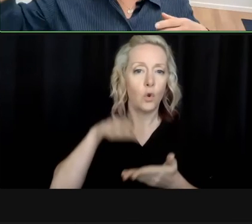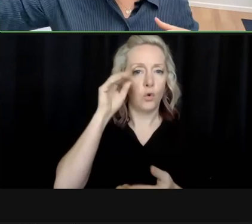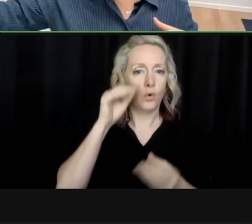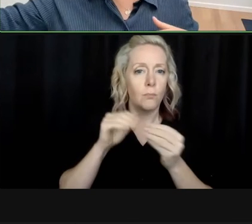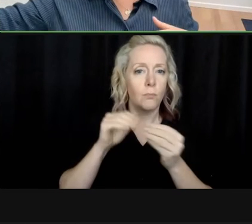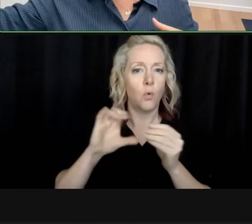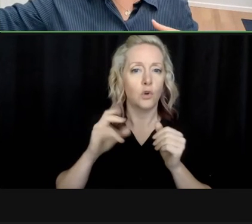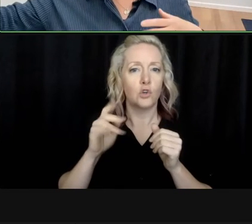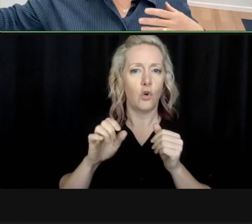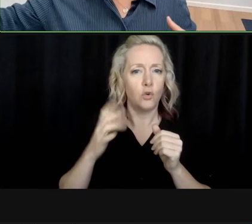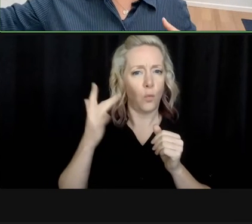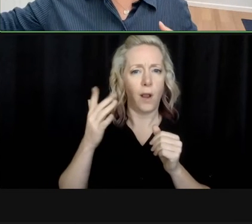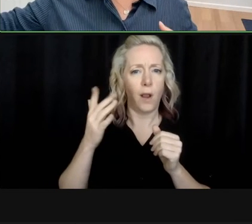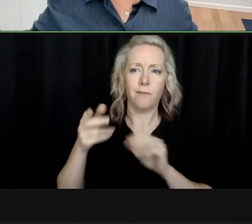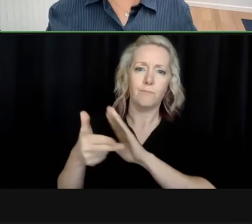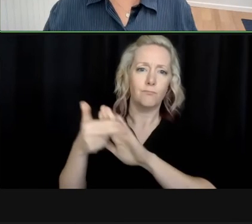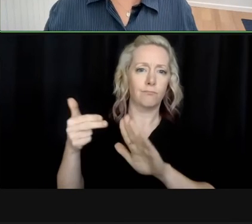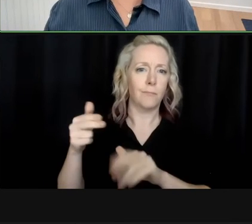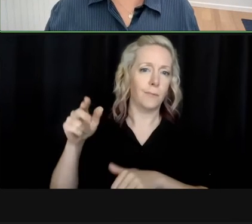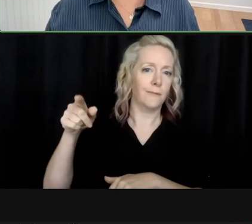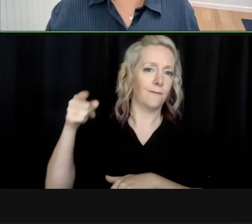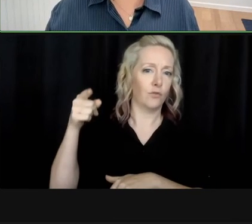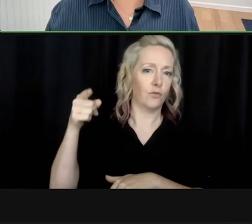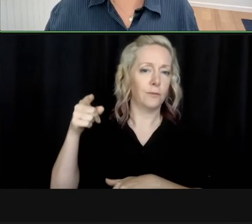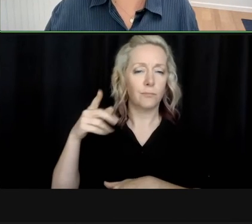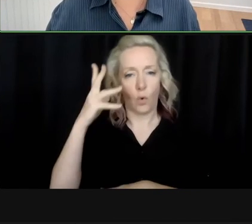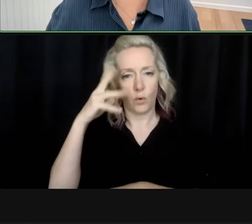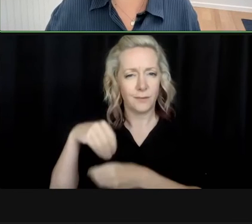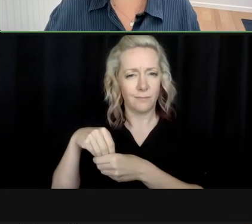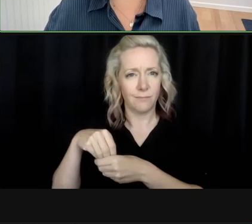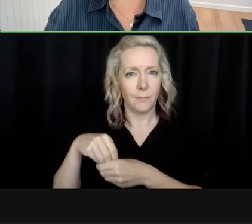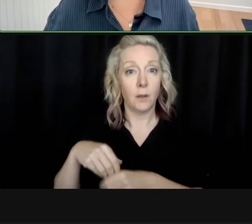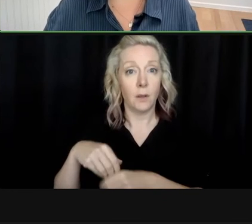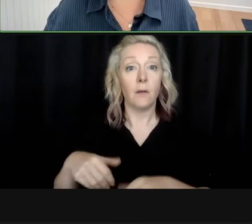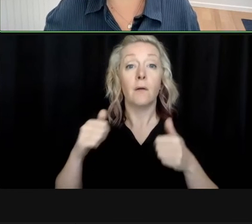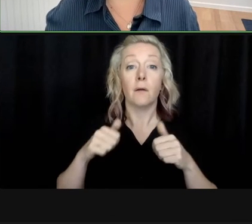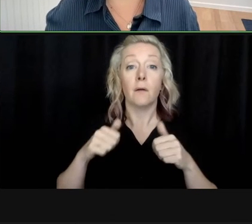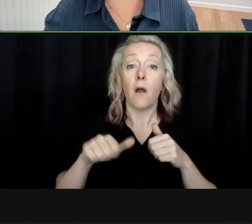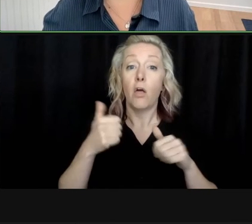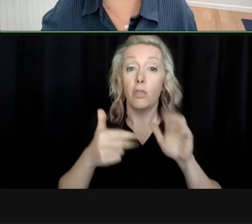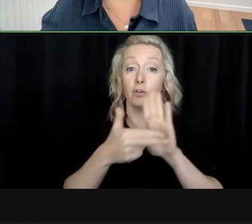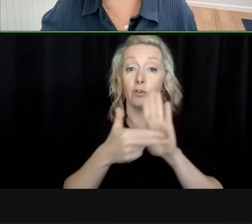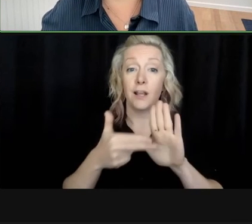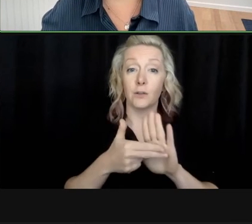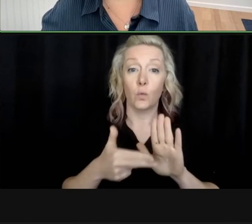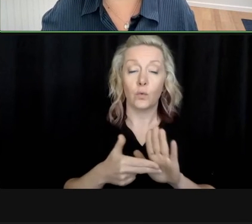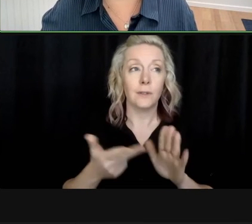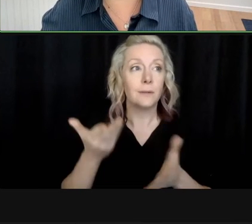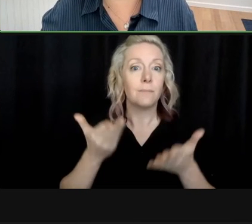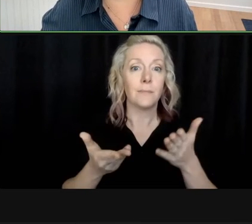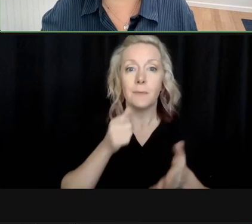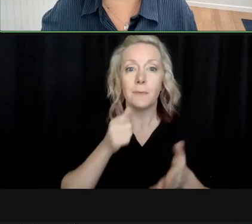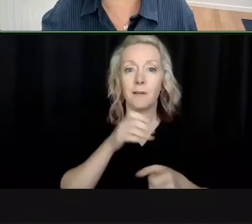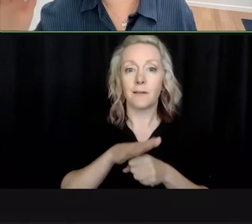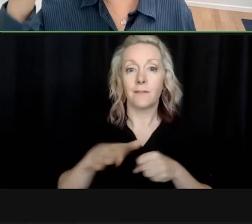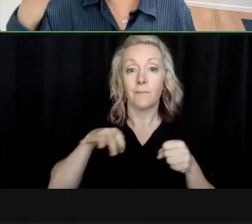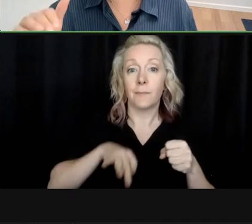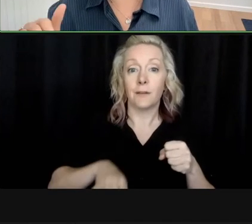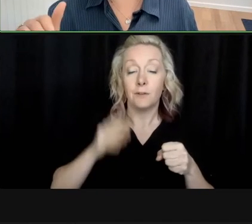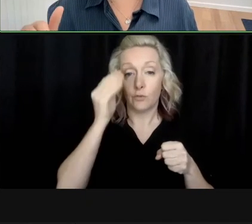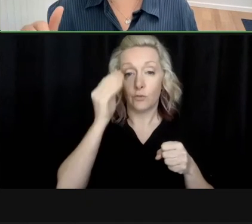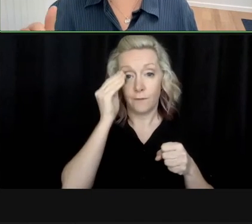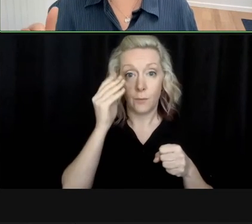so we don't need to understand charge syndrome. And then additional diagnoses may not provide helpful information. And this